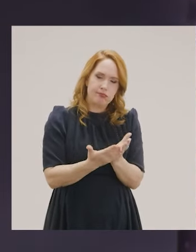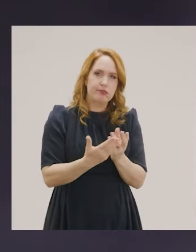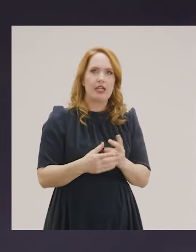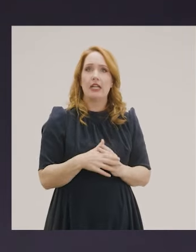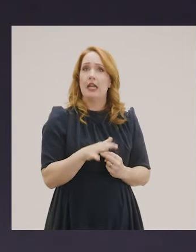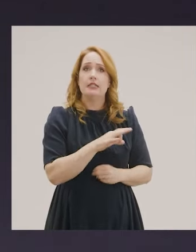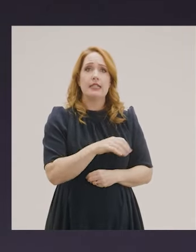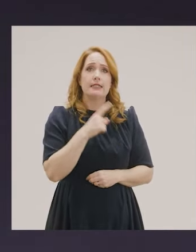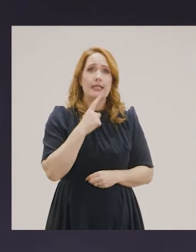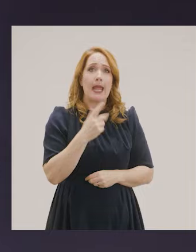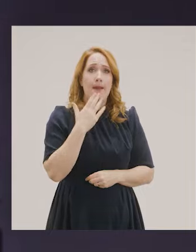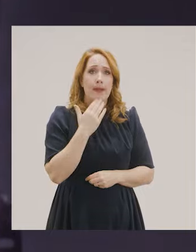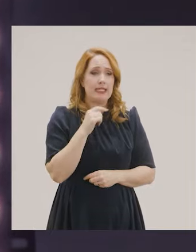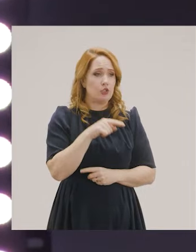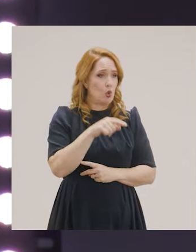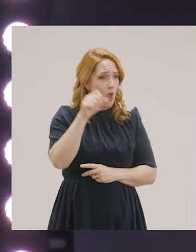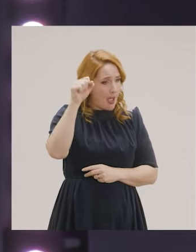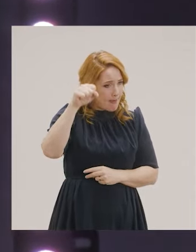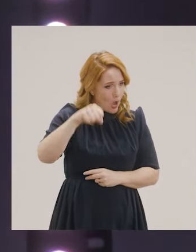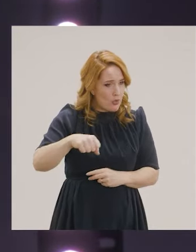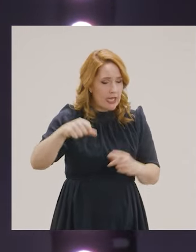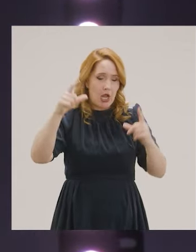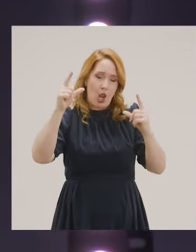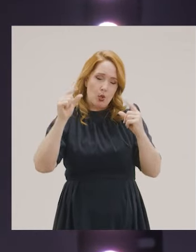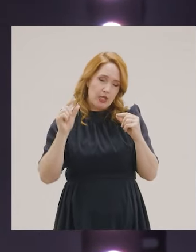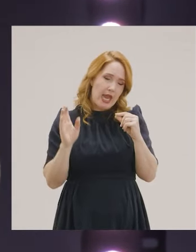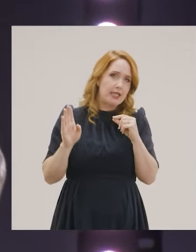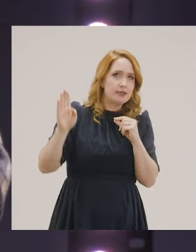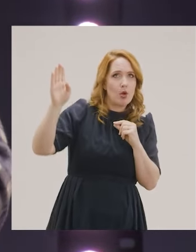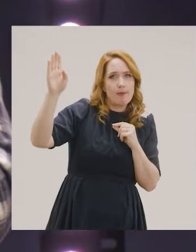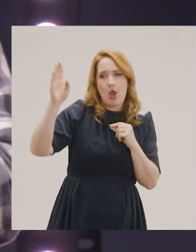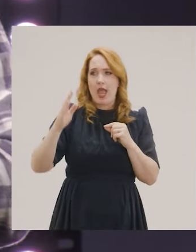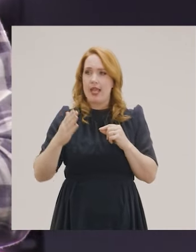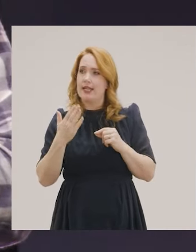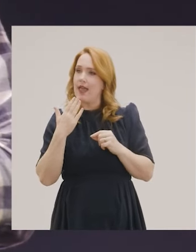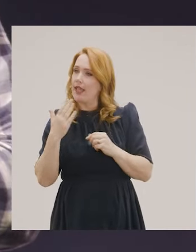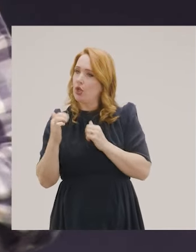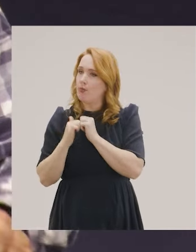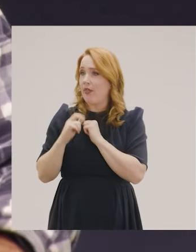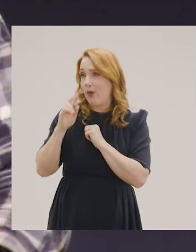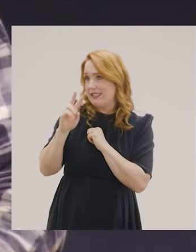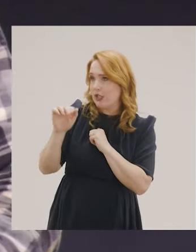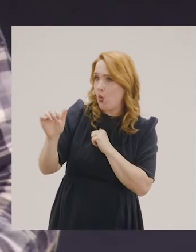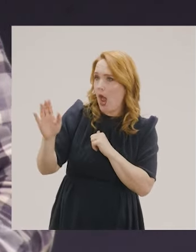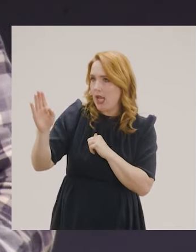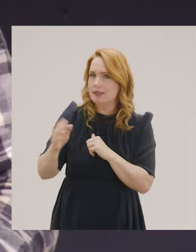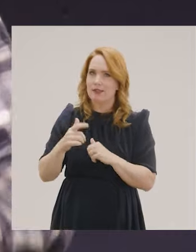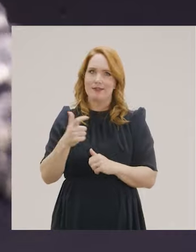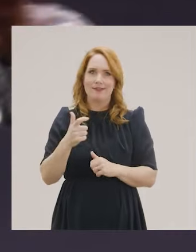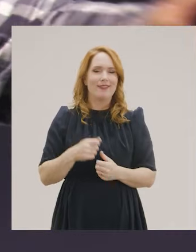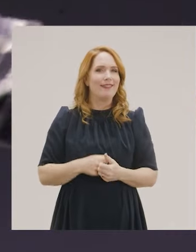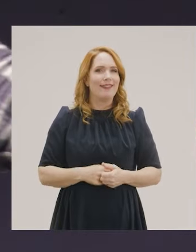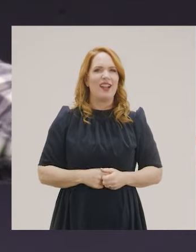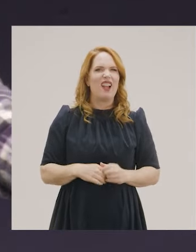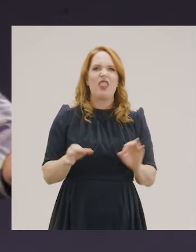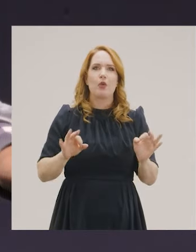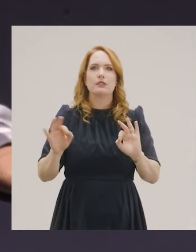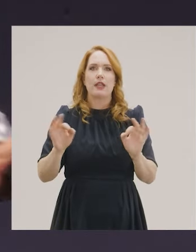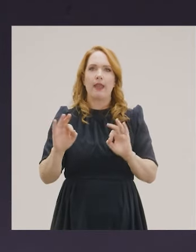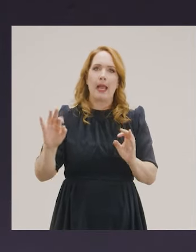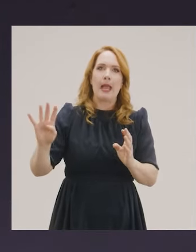tract. He didn't say, could you bow your heads and close your eyes and put up your hand? Thank you, brother, I see that. And he didn't do any of